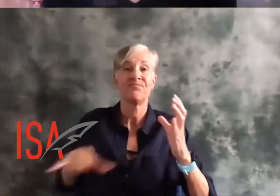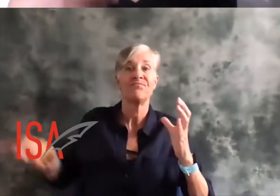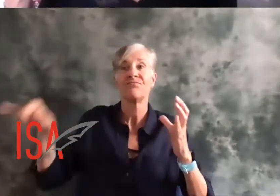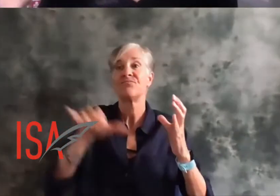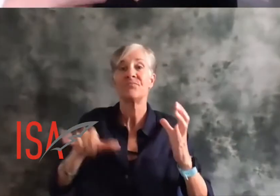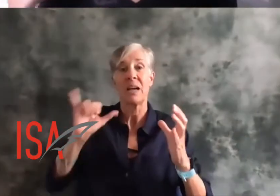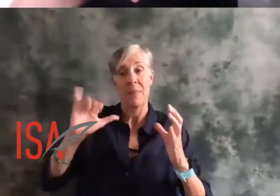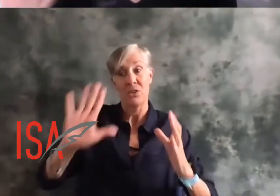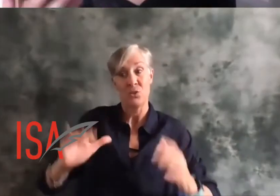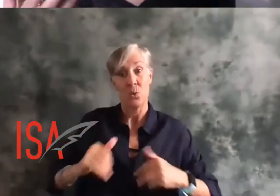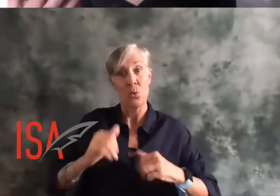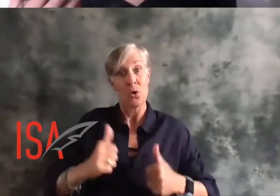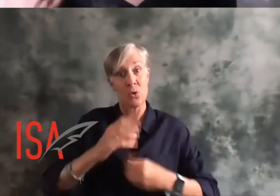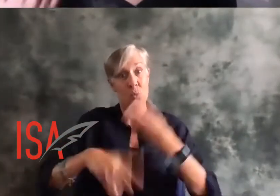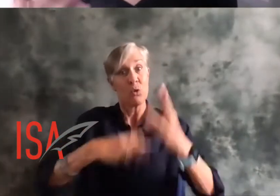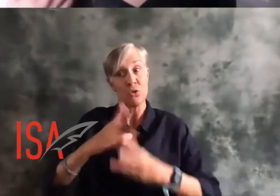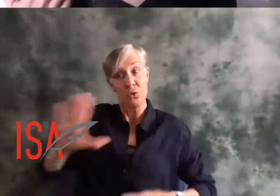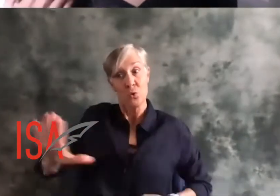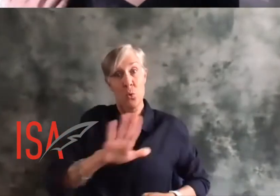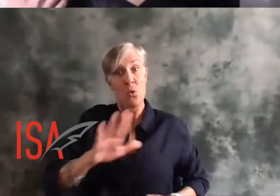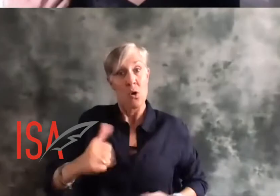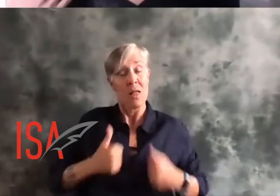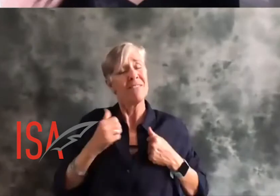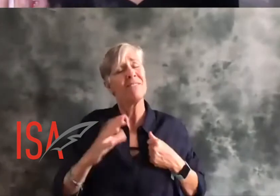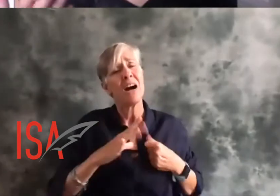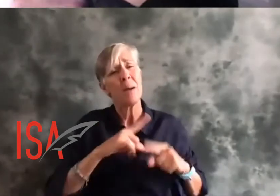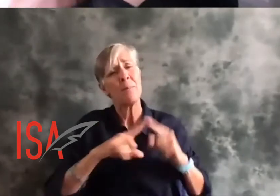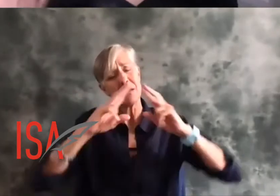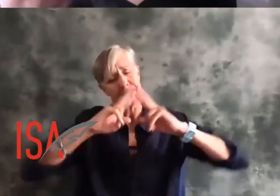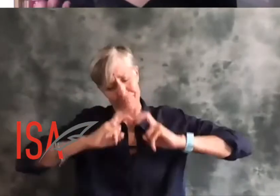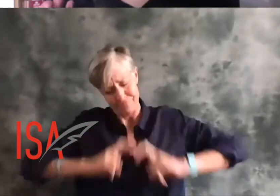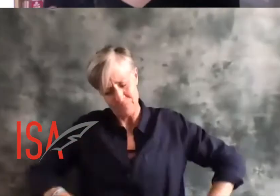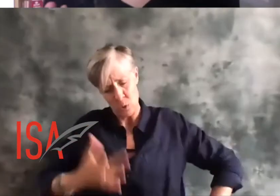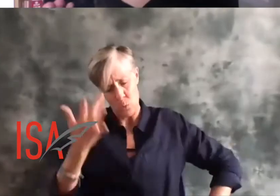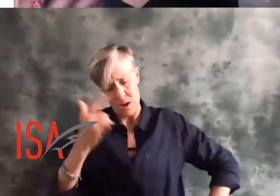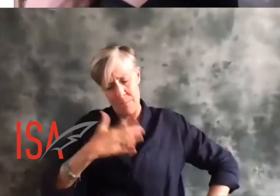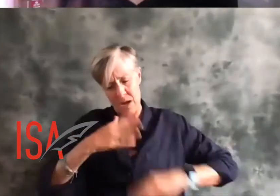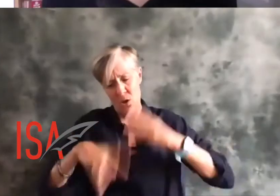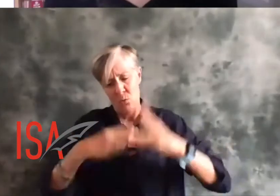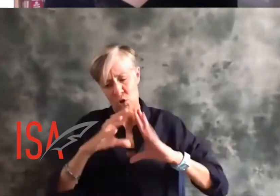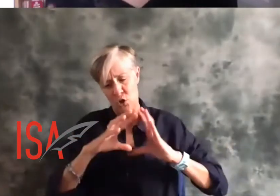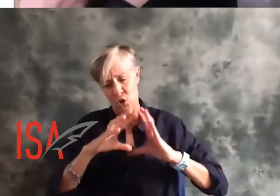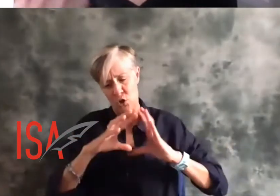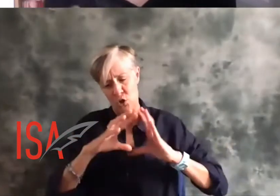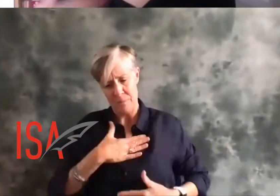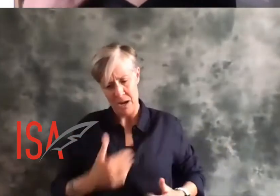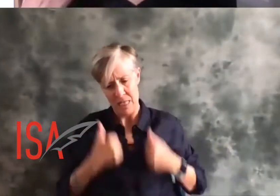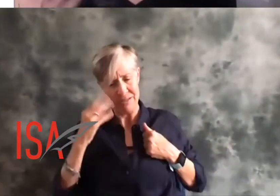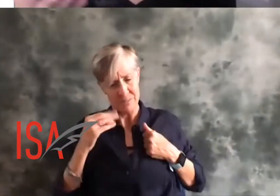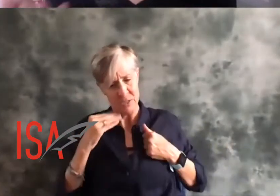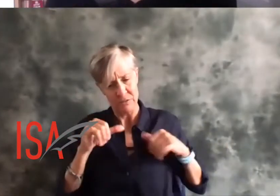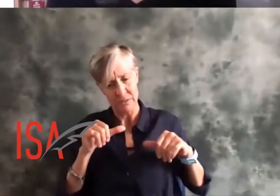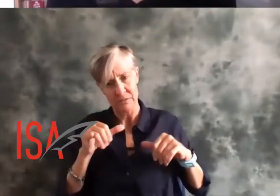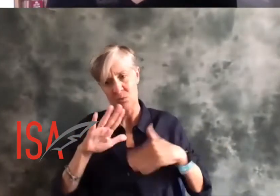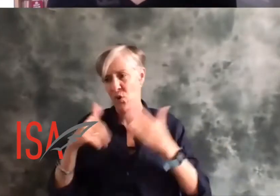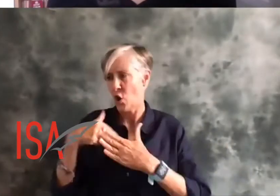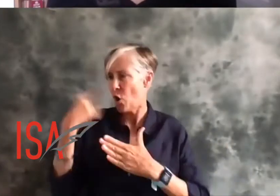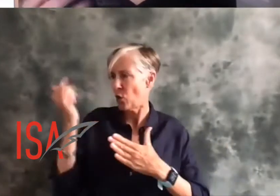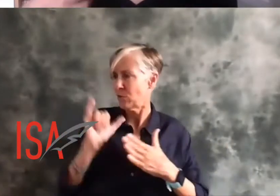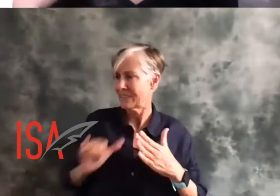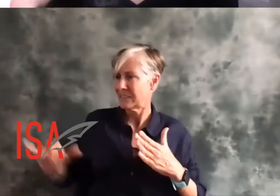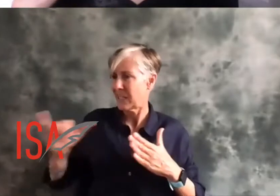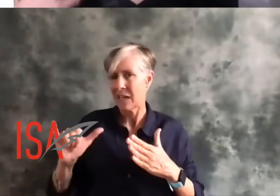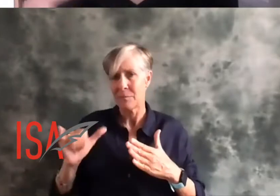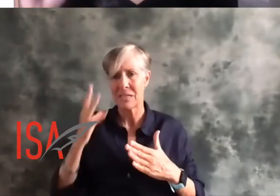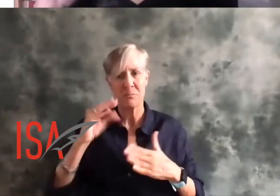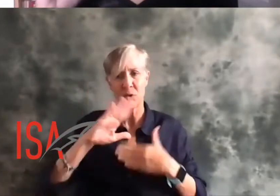fine, but dig in a little bit and find out why that is and use that in your story. These are strengths that once you look them square in the